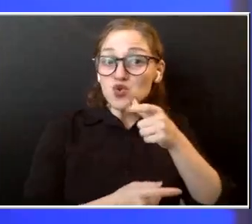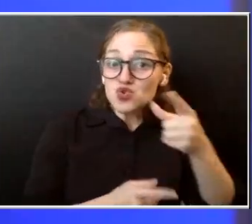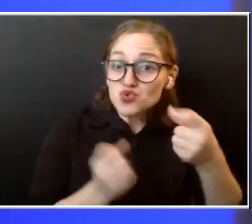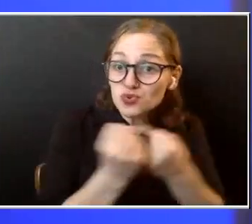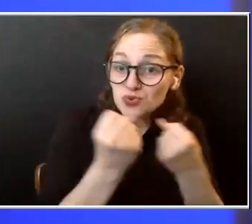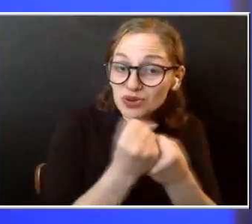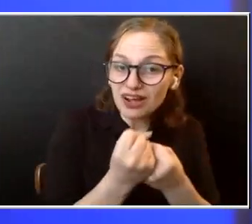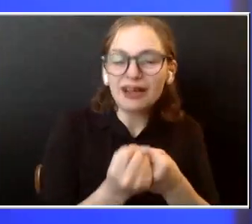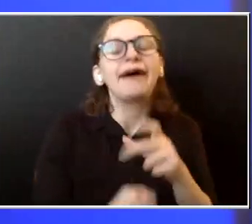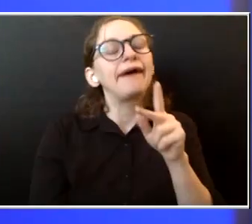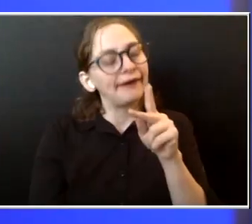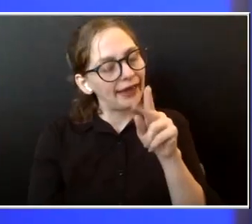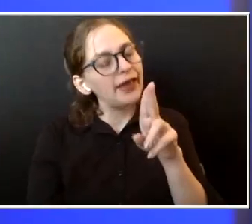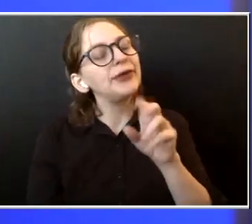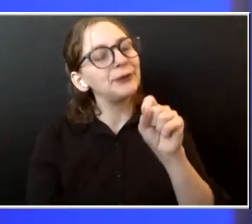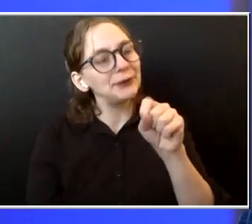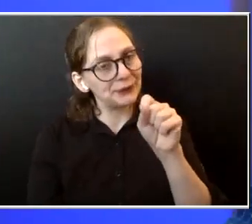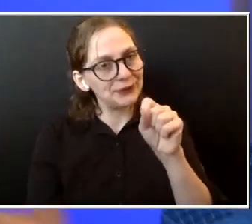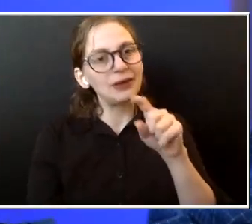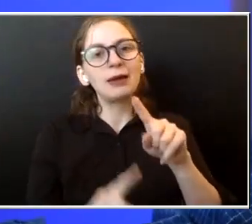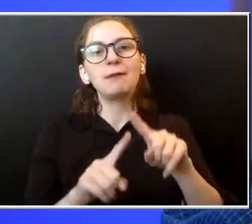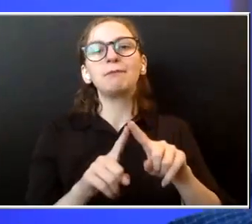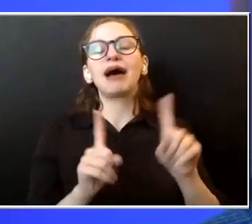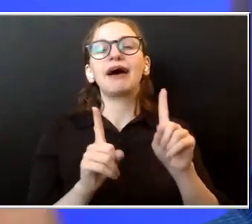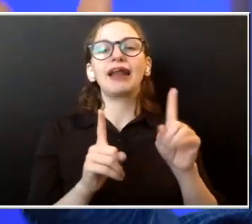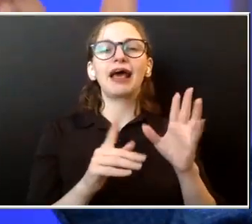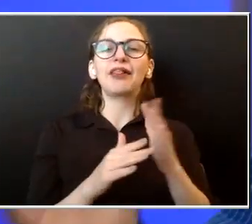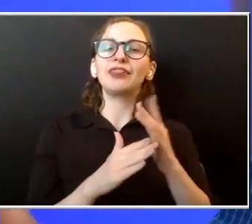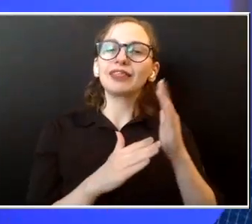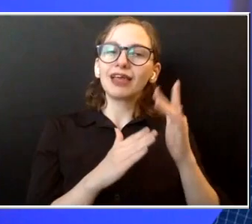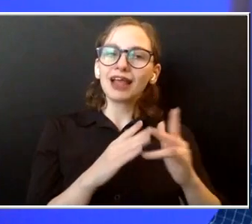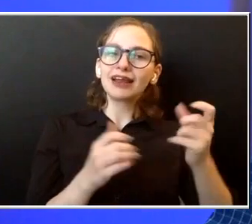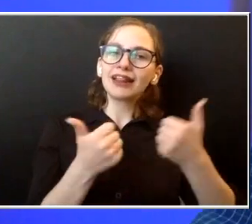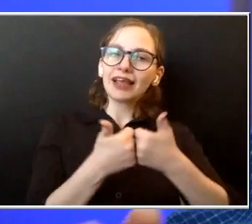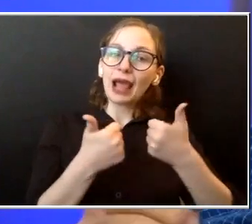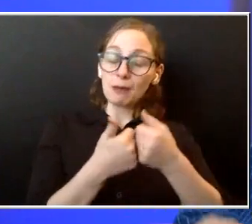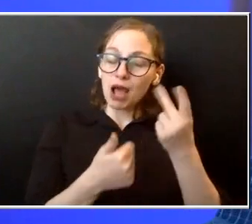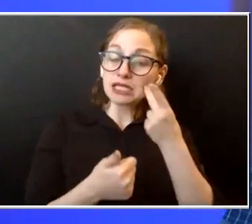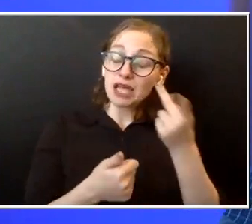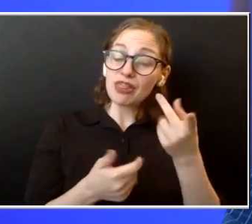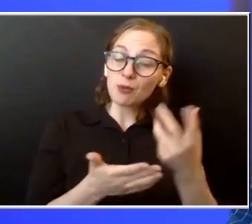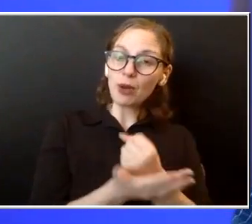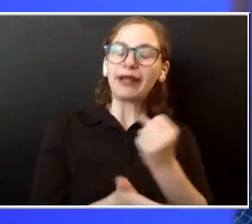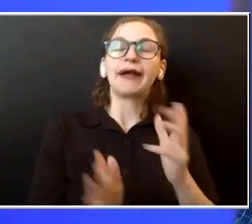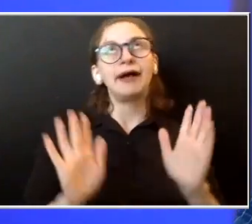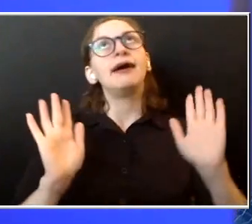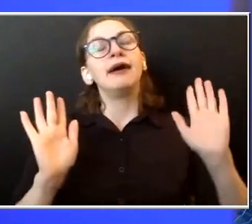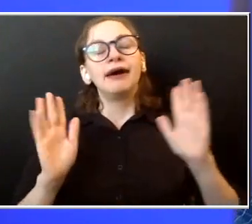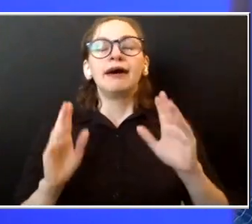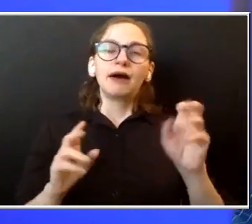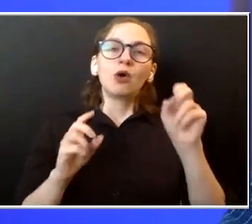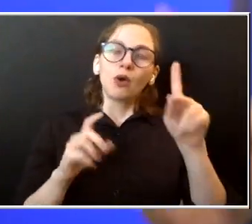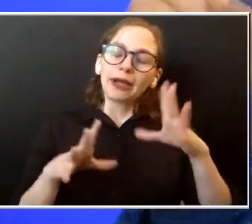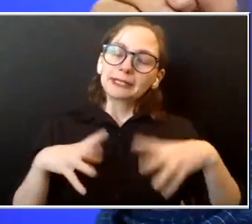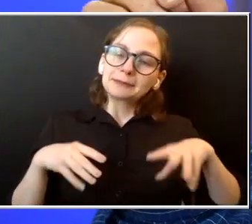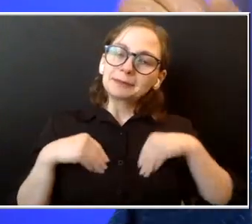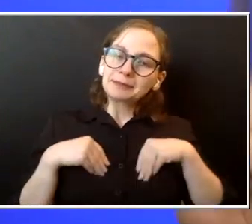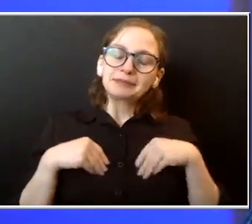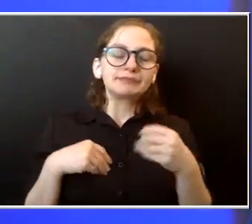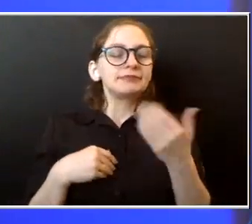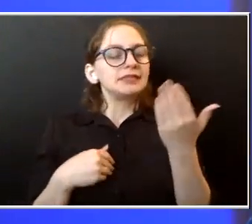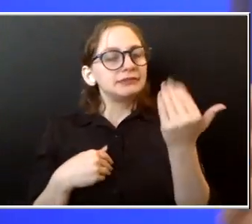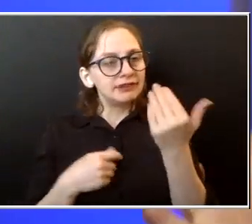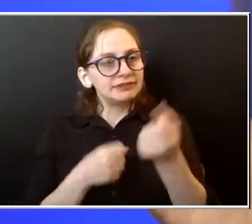the end of the game when I saw them winning, it's like, okay, they got us again, 15 years in a row, but next